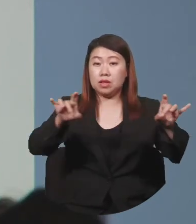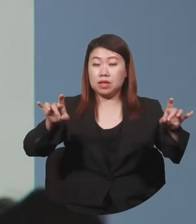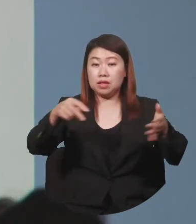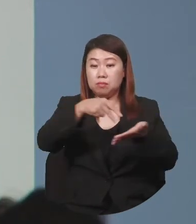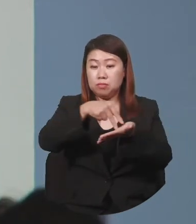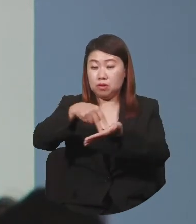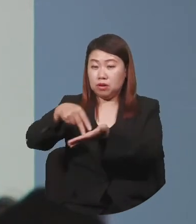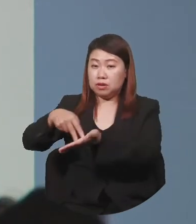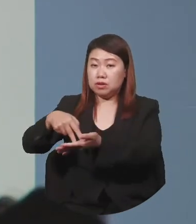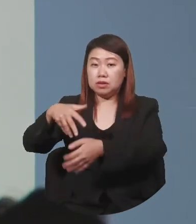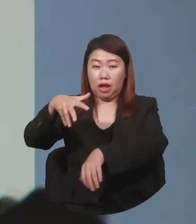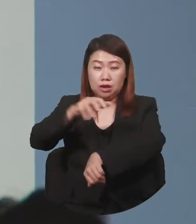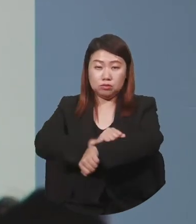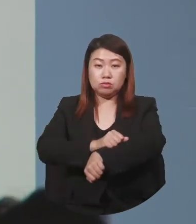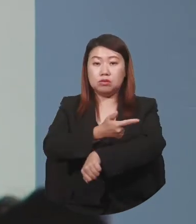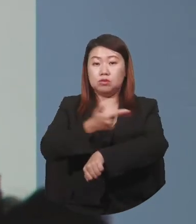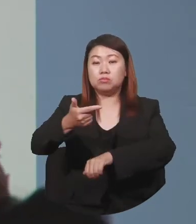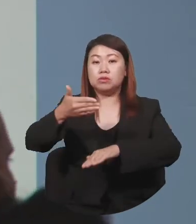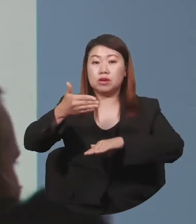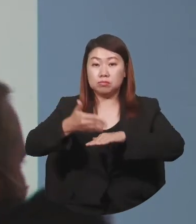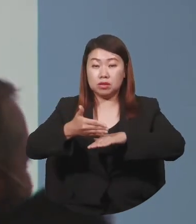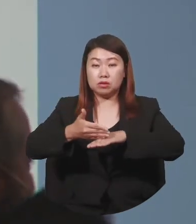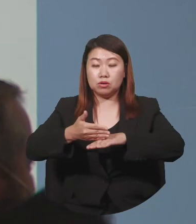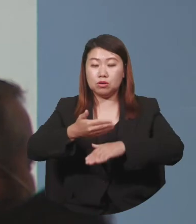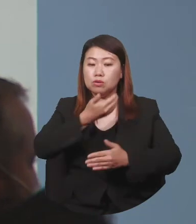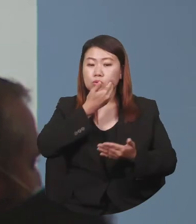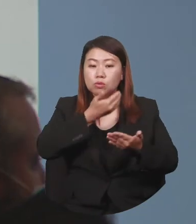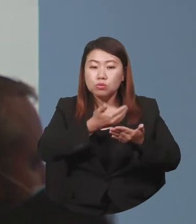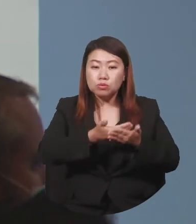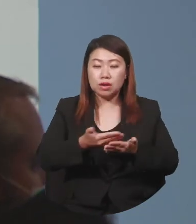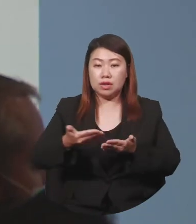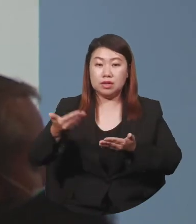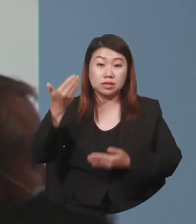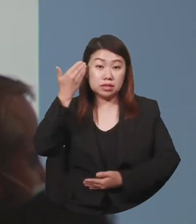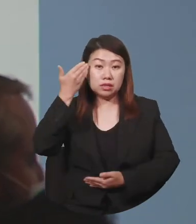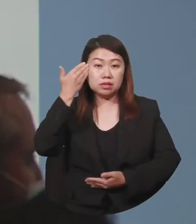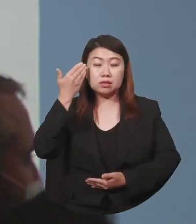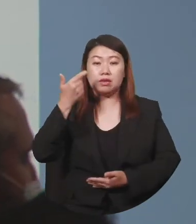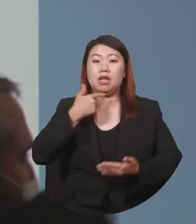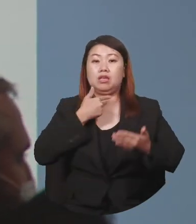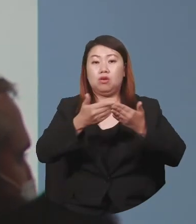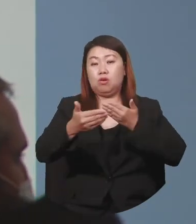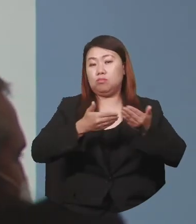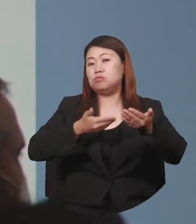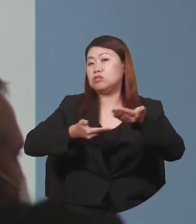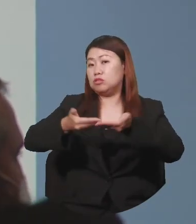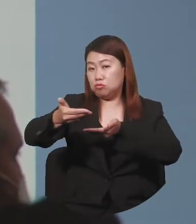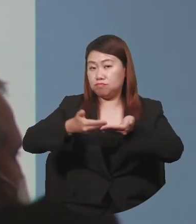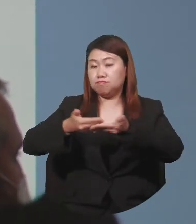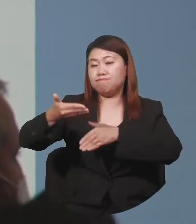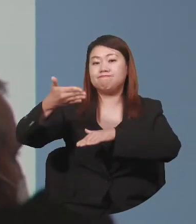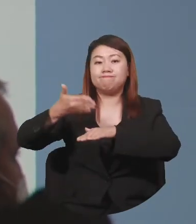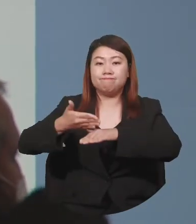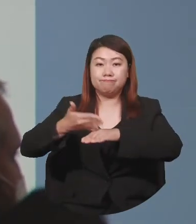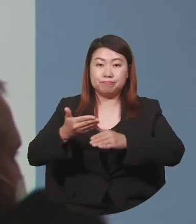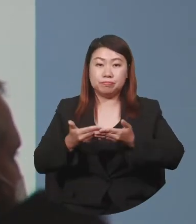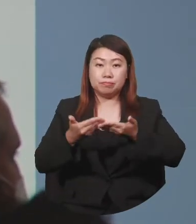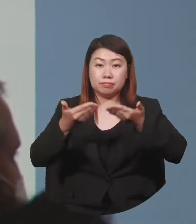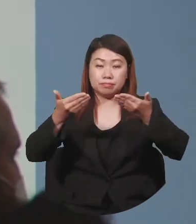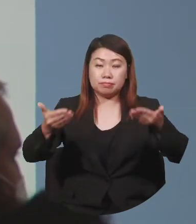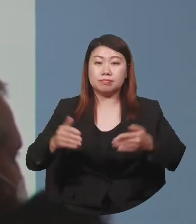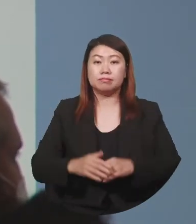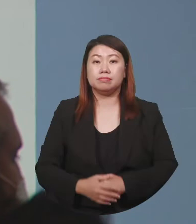and experiences and wisdom all day long. So thank you so much.